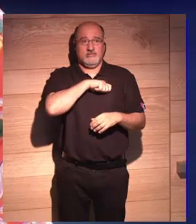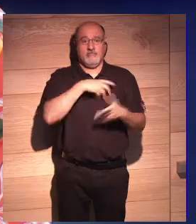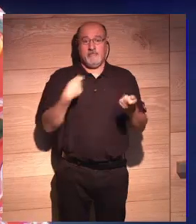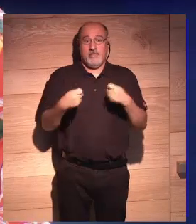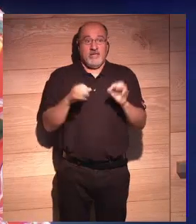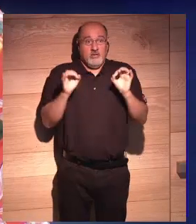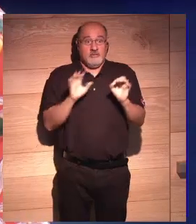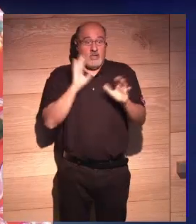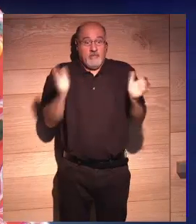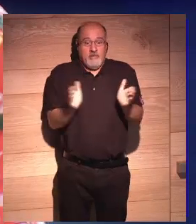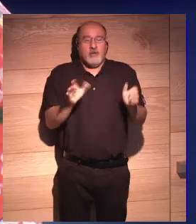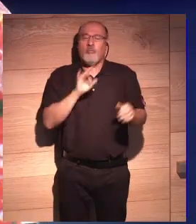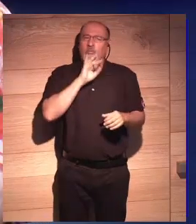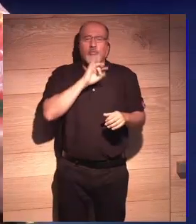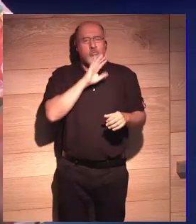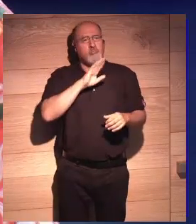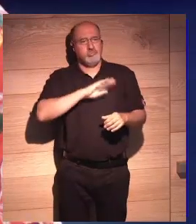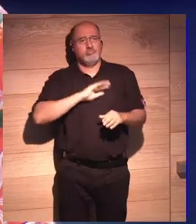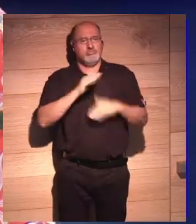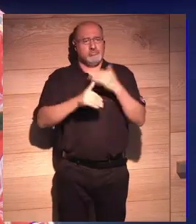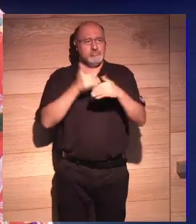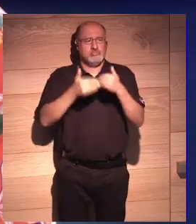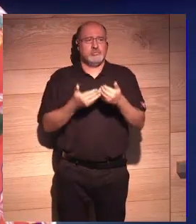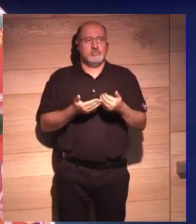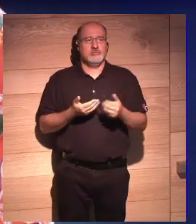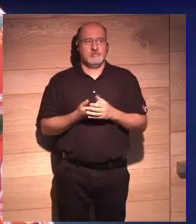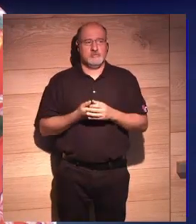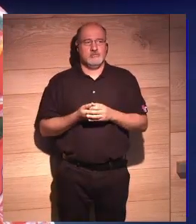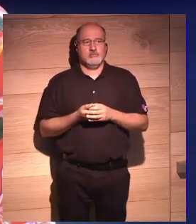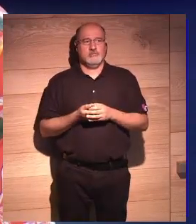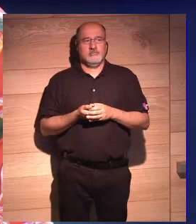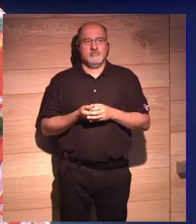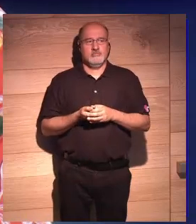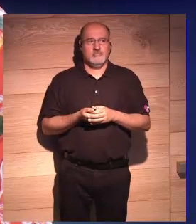Spain is the market that we have, but we are really happy, so...